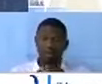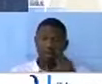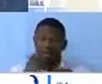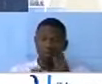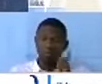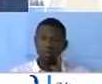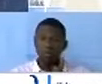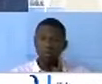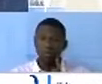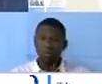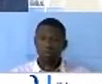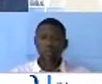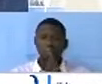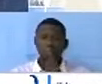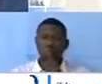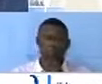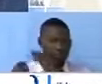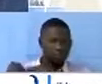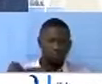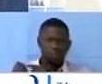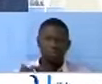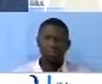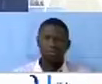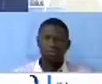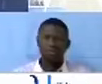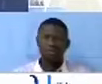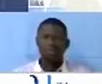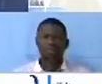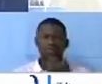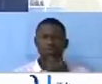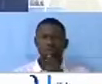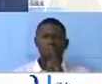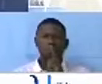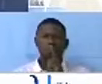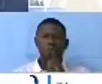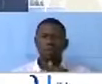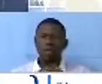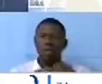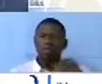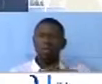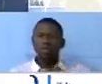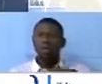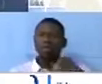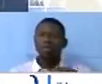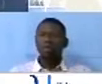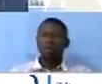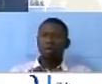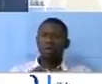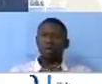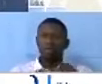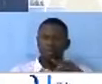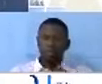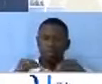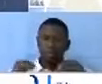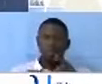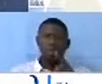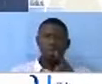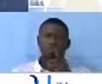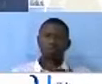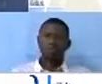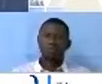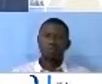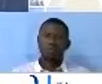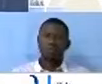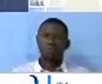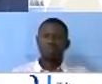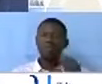was responsible? Excuse me. About what? Avoiding to say who was responsible. If I knew the individual, I would